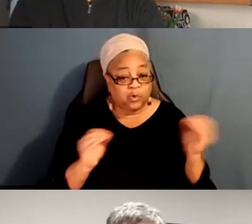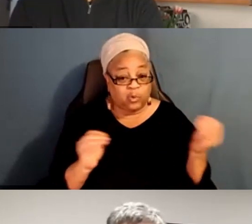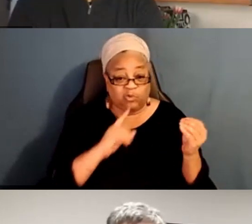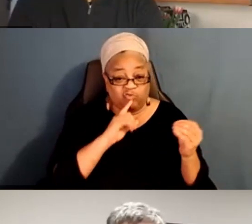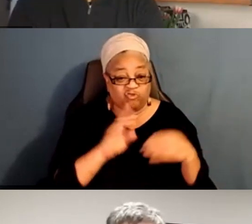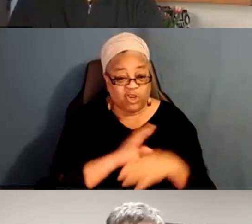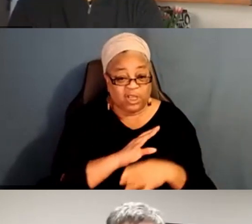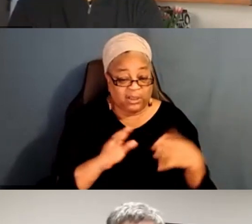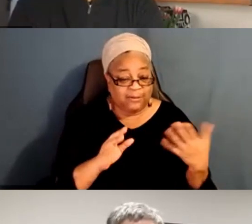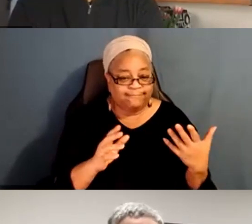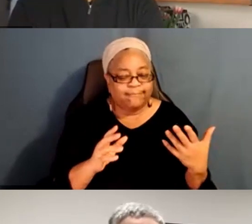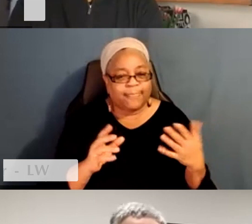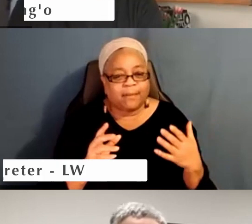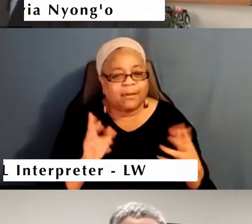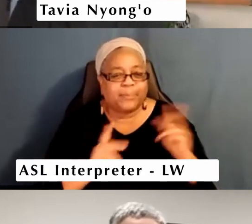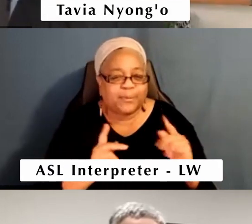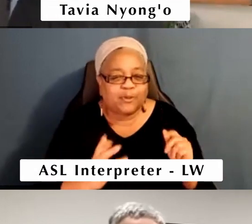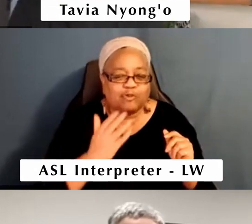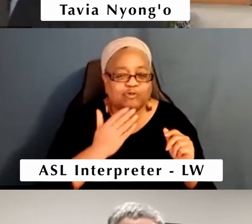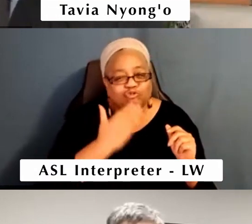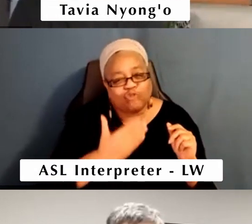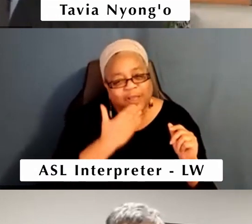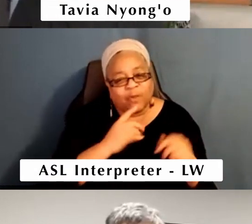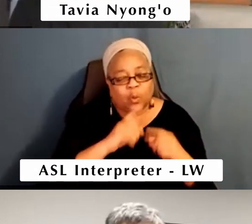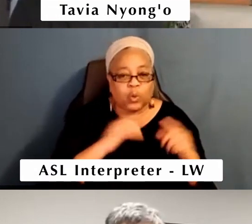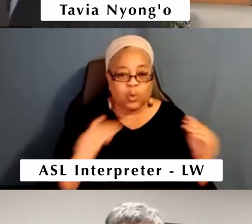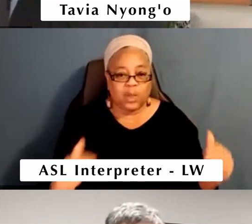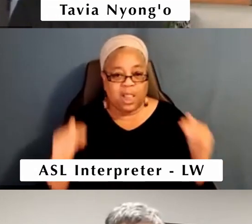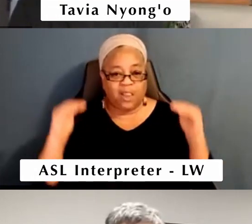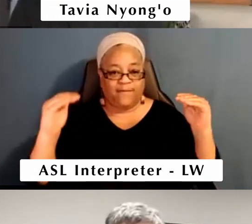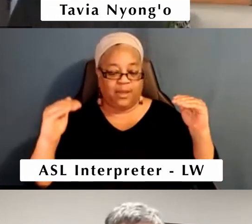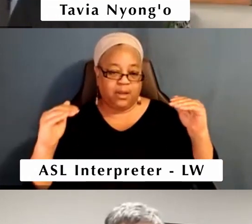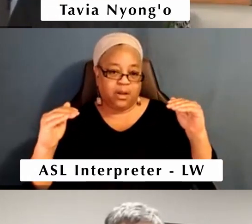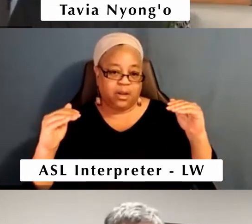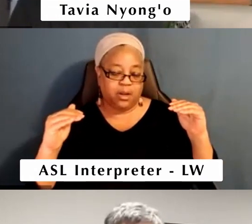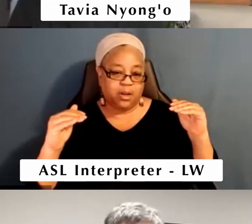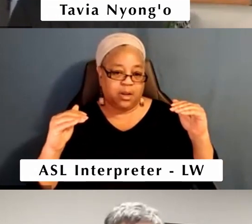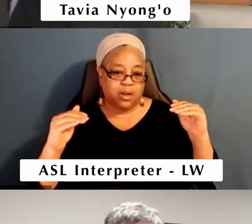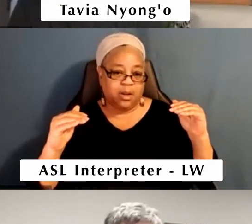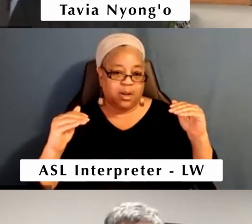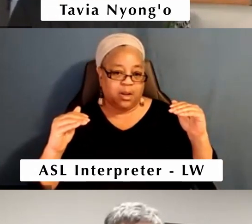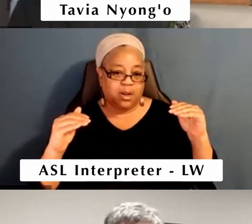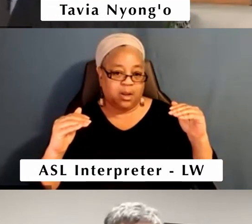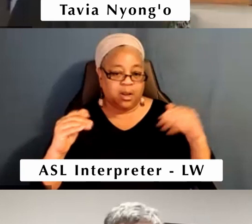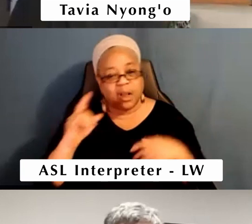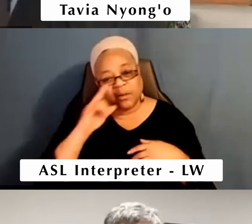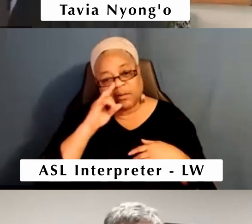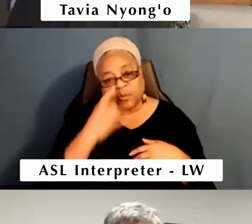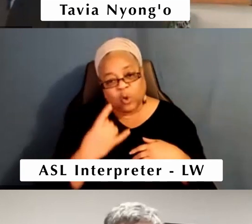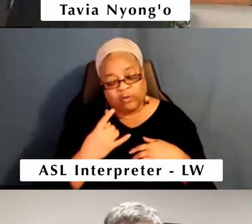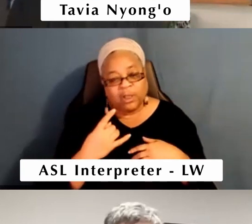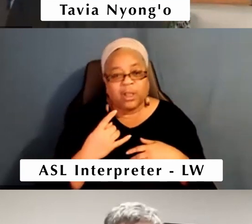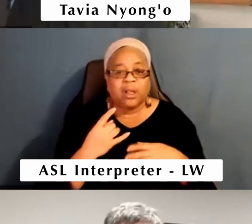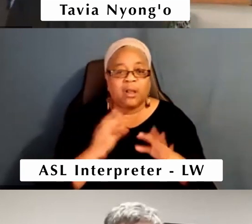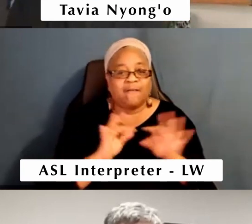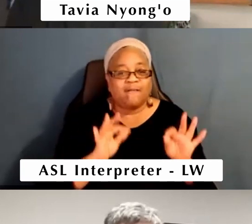are grateful when you elevate the mundane forms of vernacular